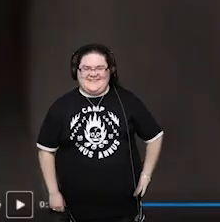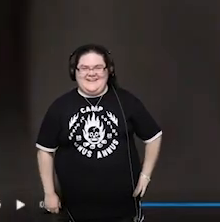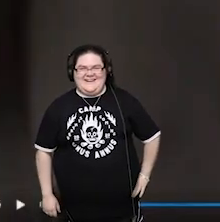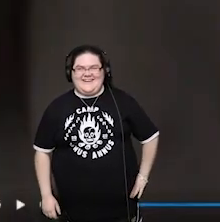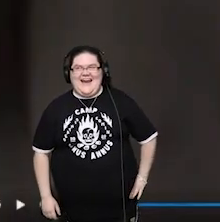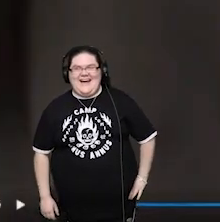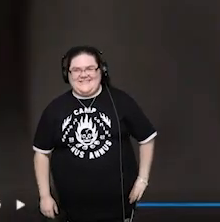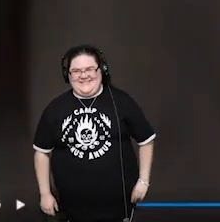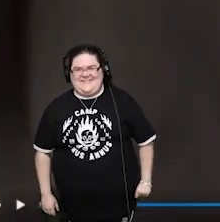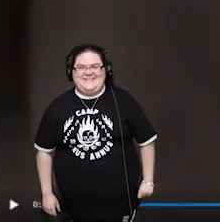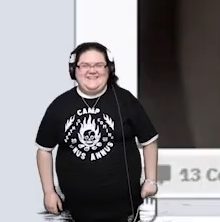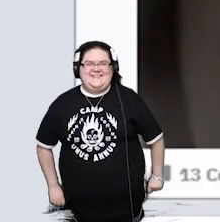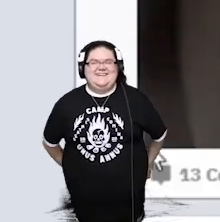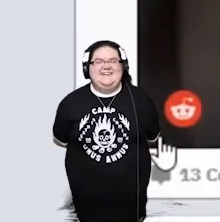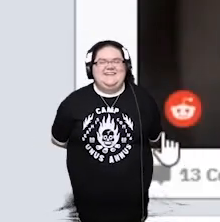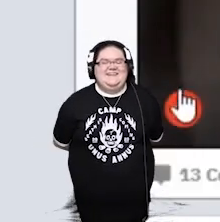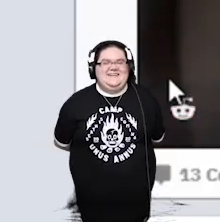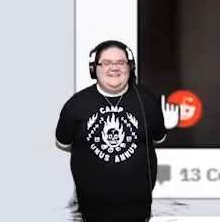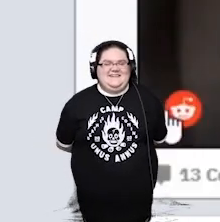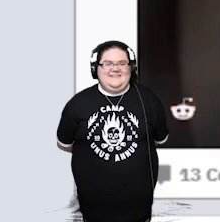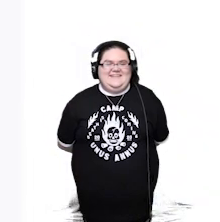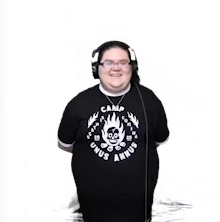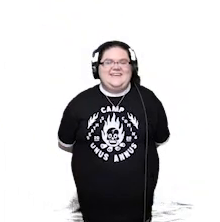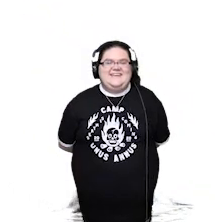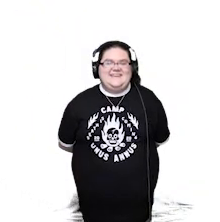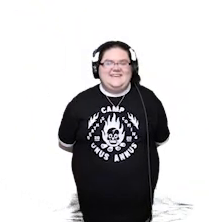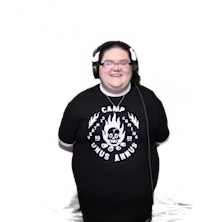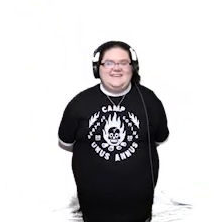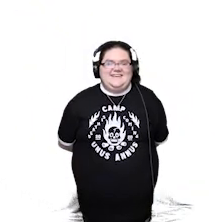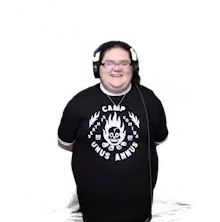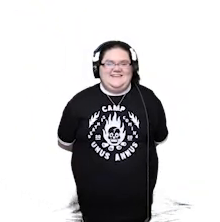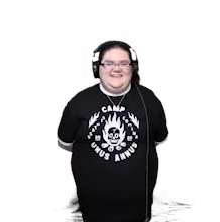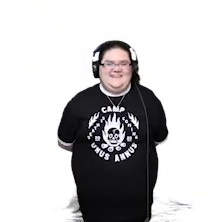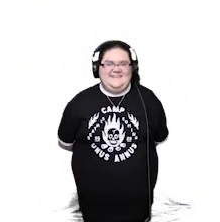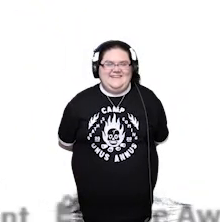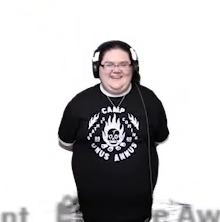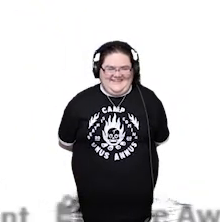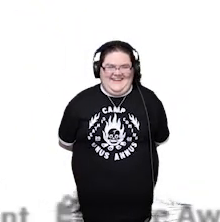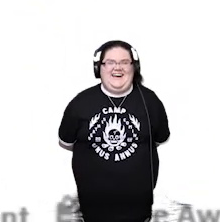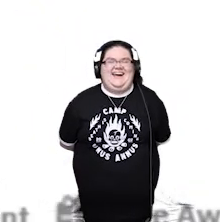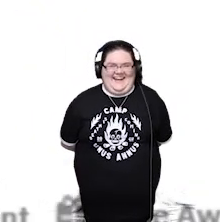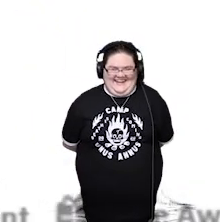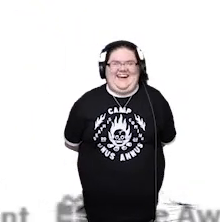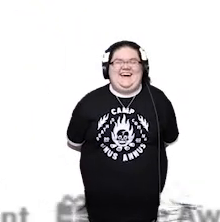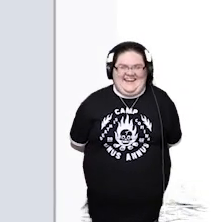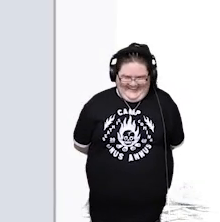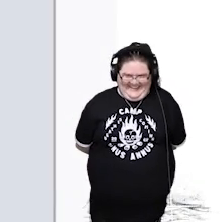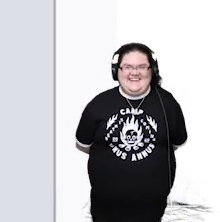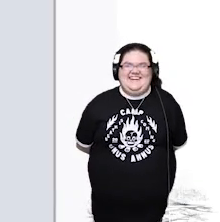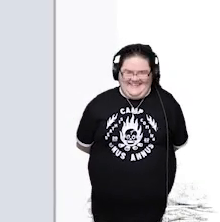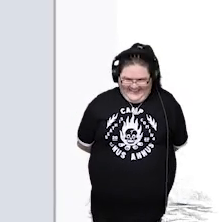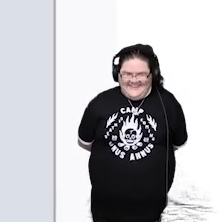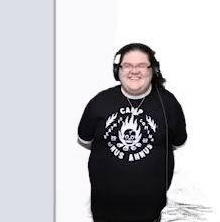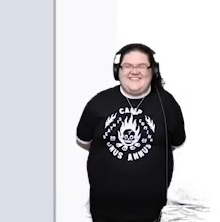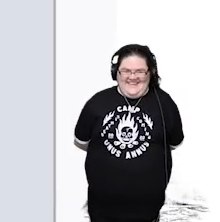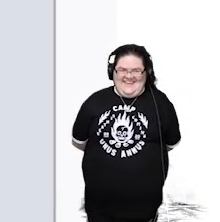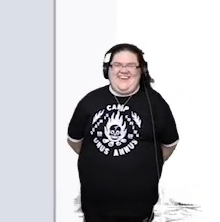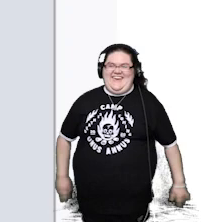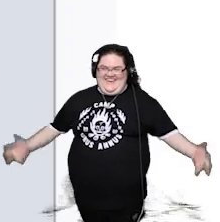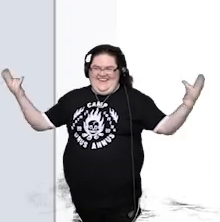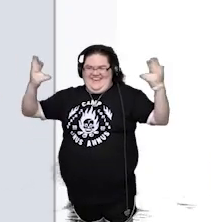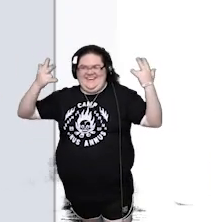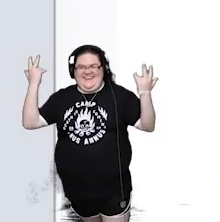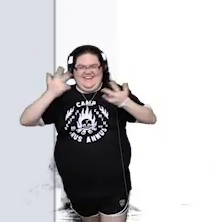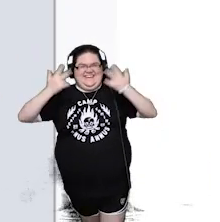Oh my god, yes! Way too good. Here we go. How it started. How it is going.